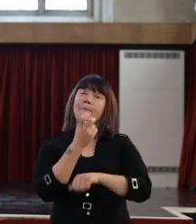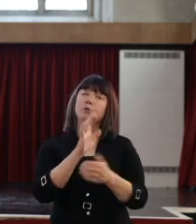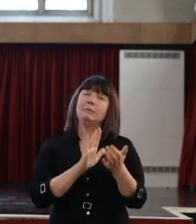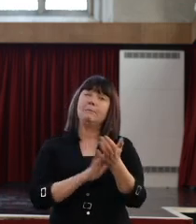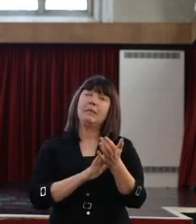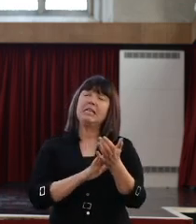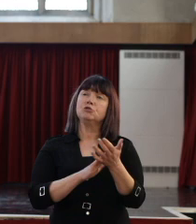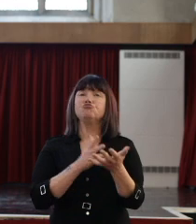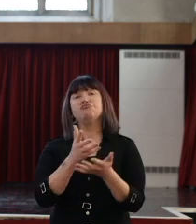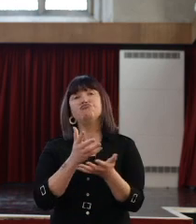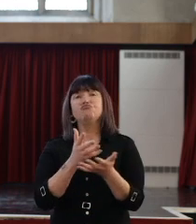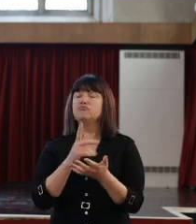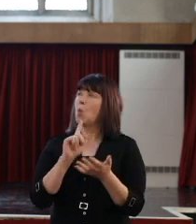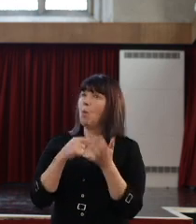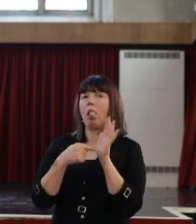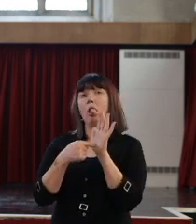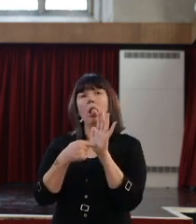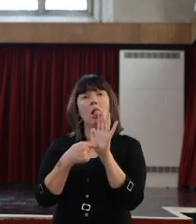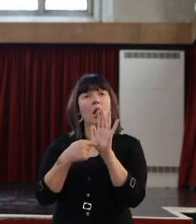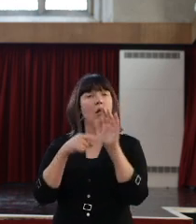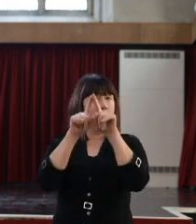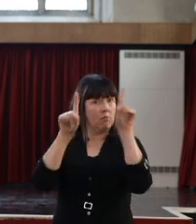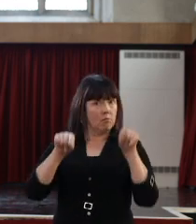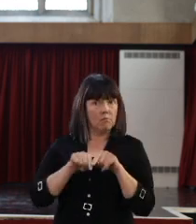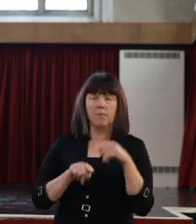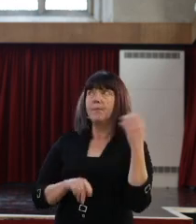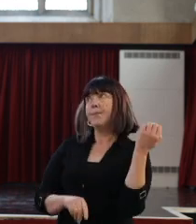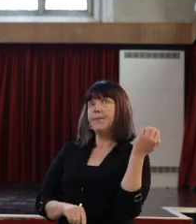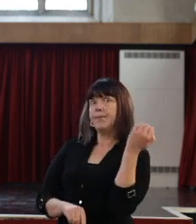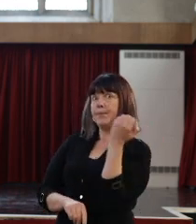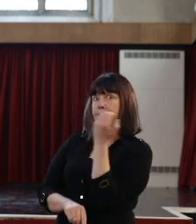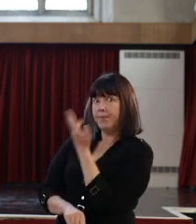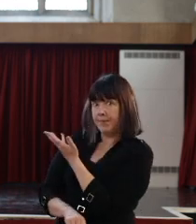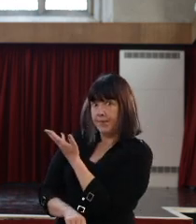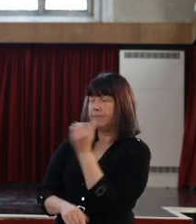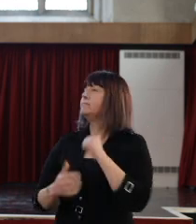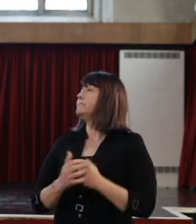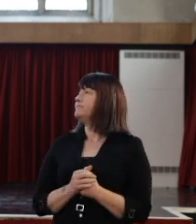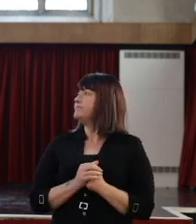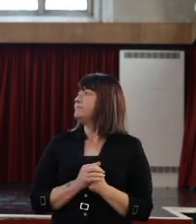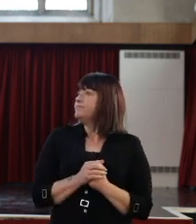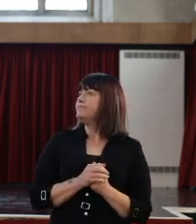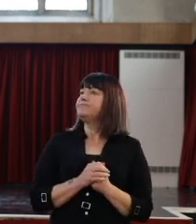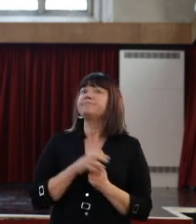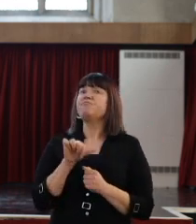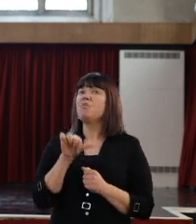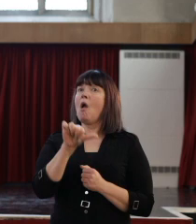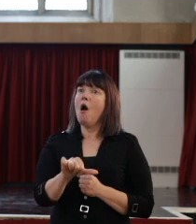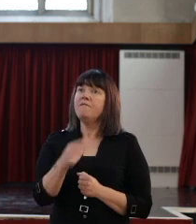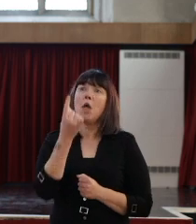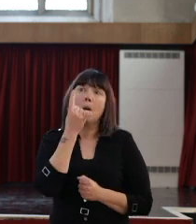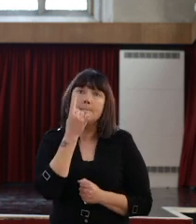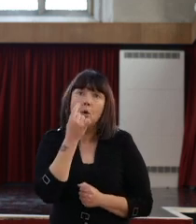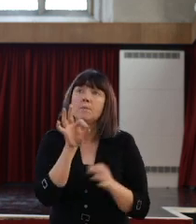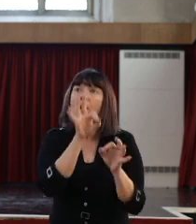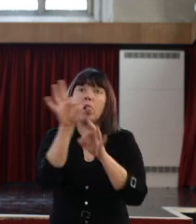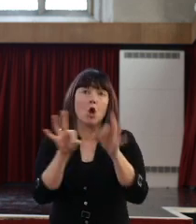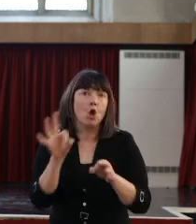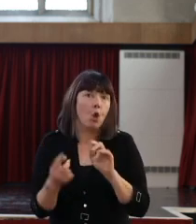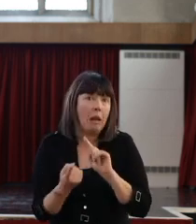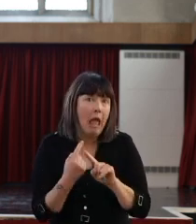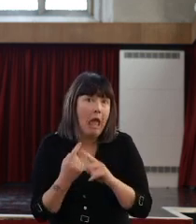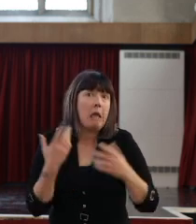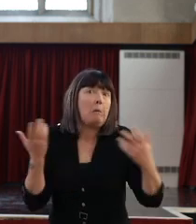illustrate it with a few slides on the PowerPoint over here. Then afterwards, we might have a little Q&A if there's time. Don't